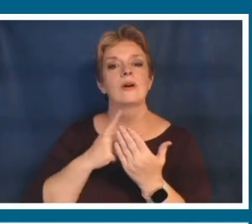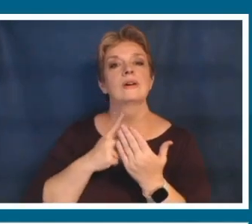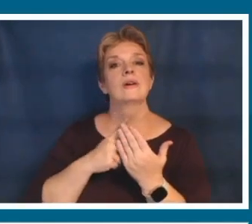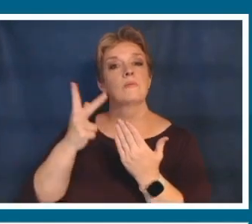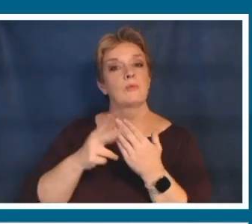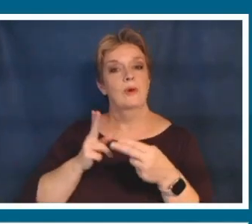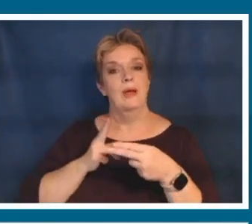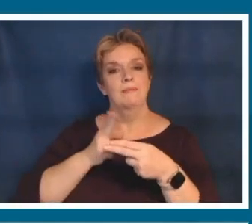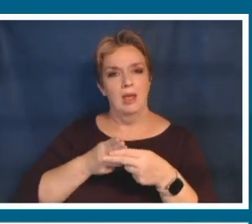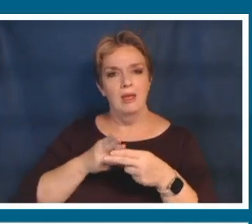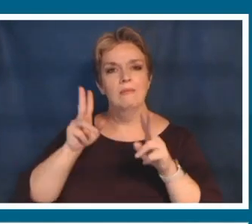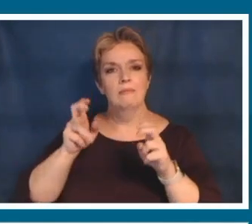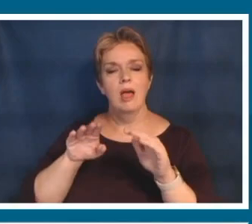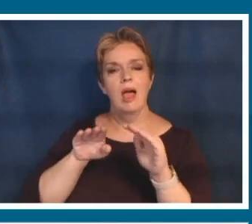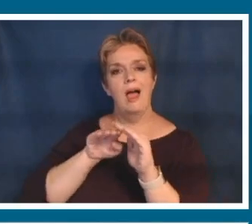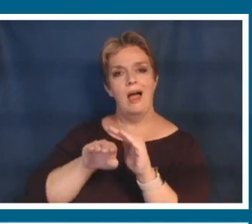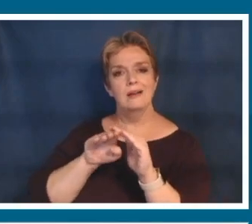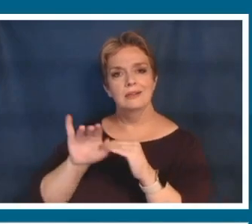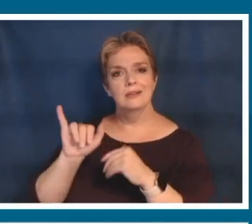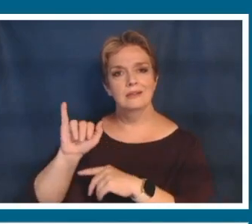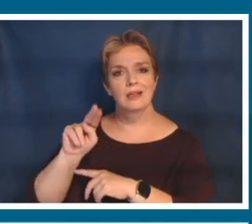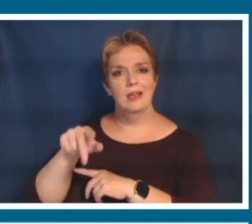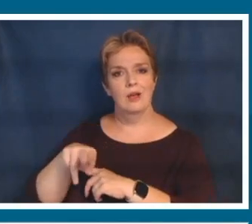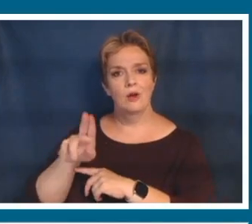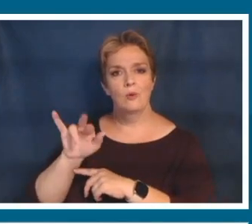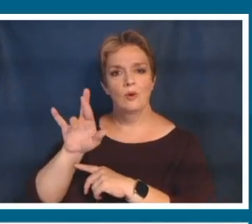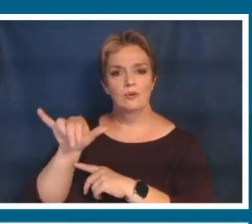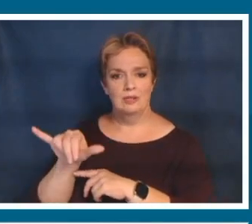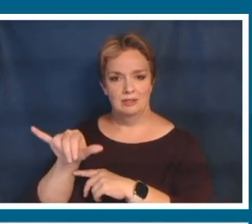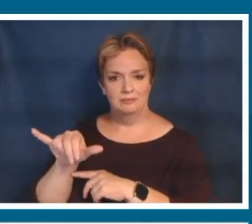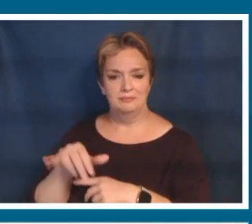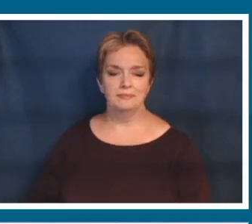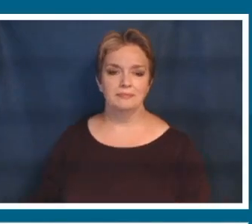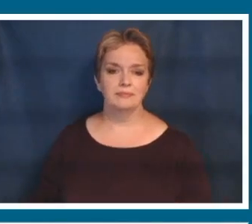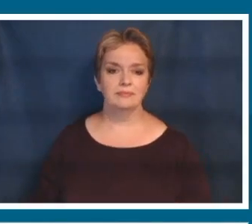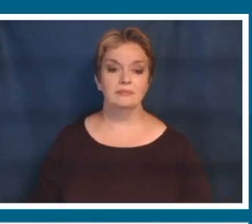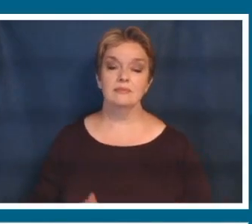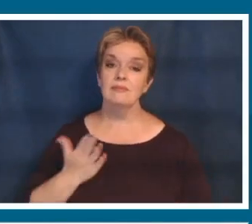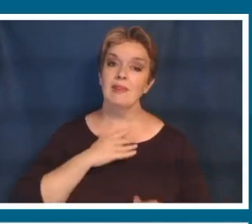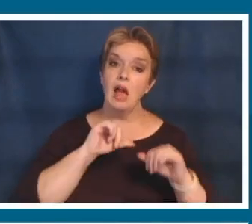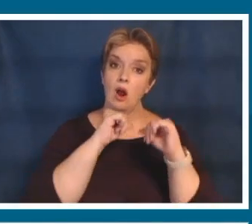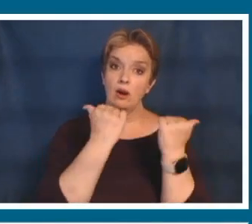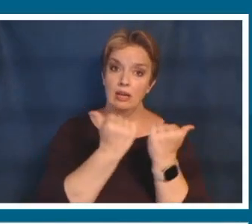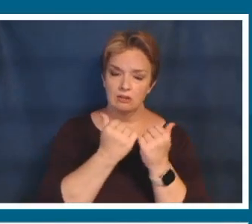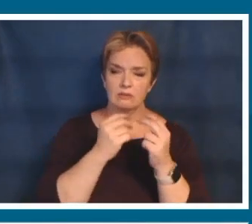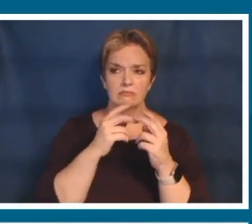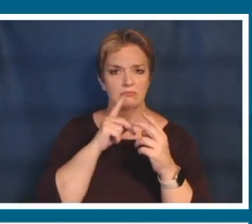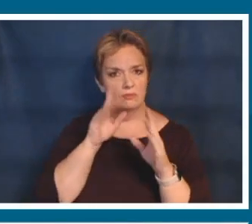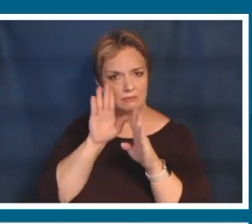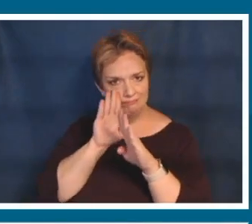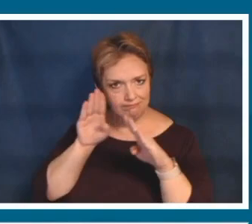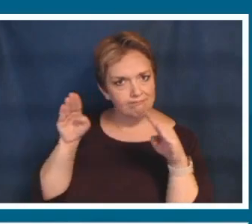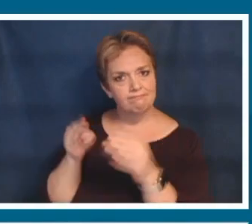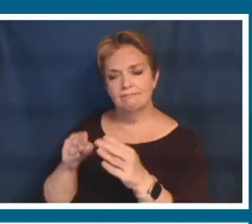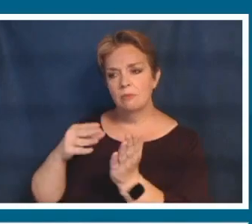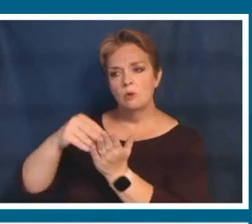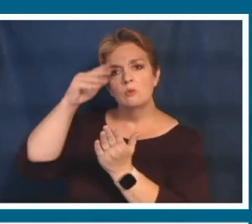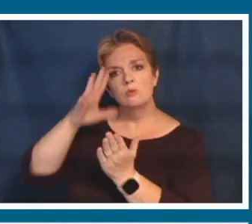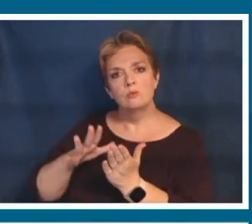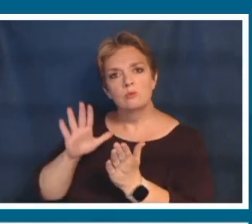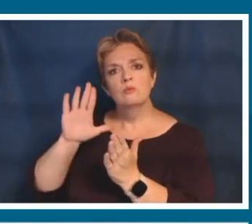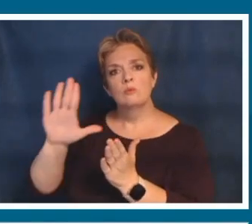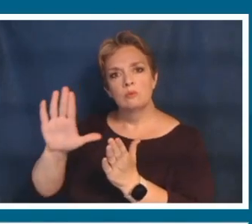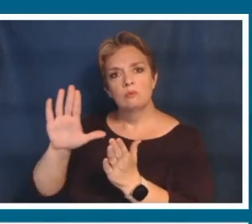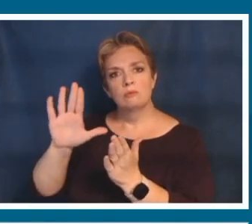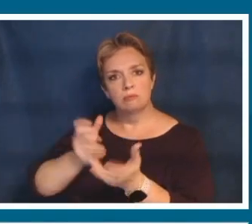agency as a whole really cares about student voice and helping teachers learn to